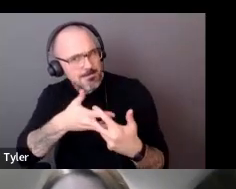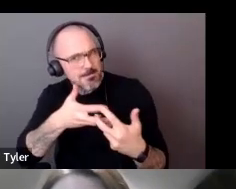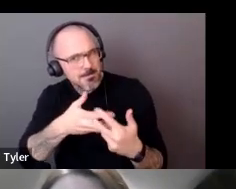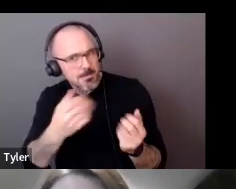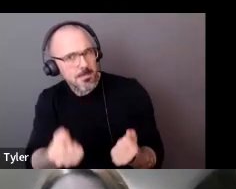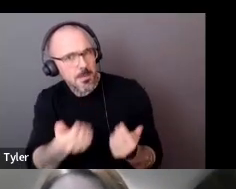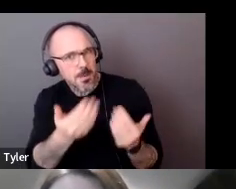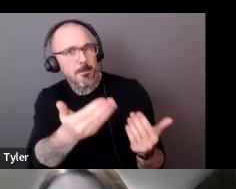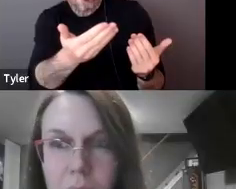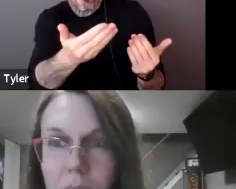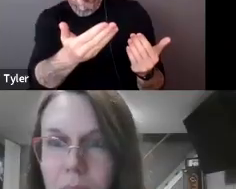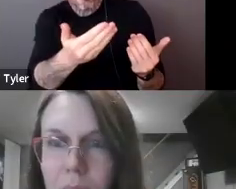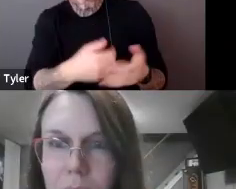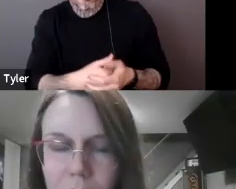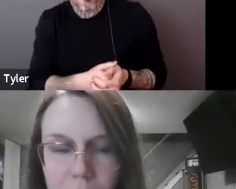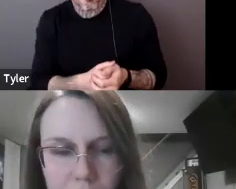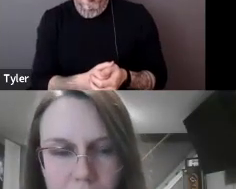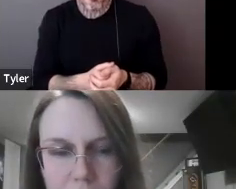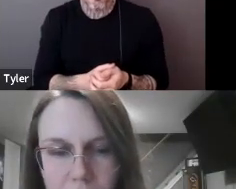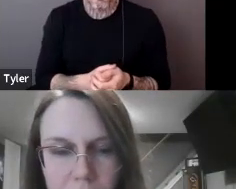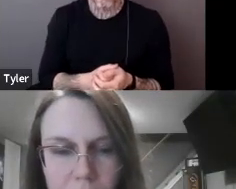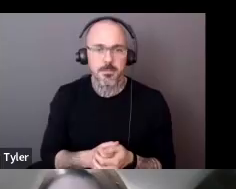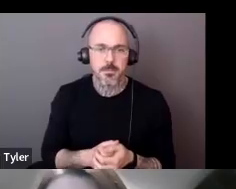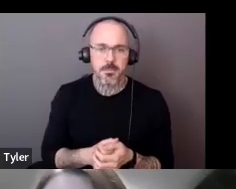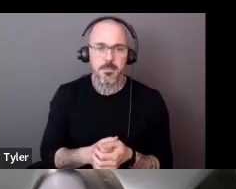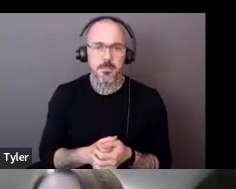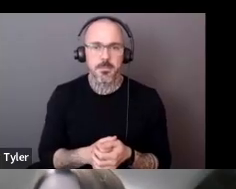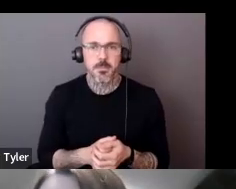older, I was able to